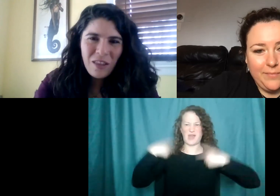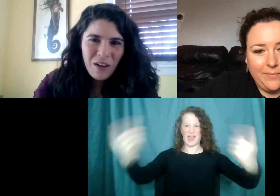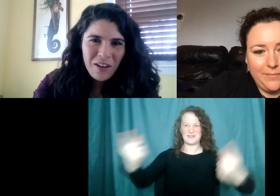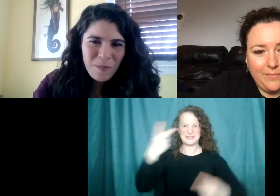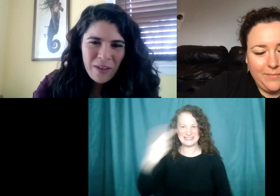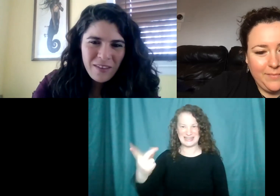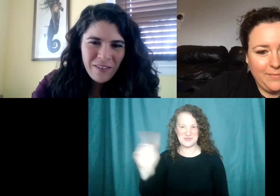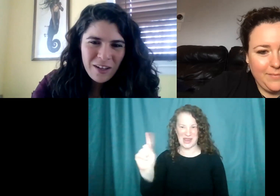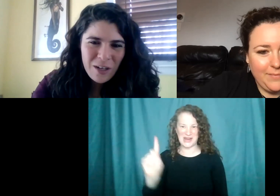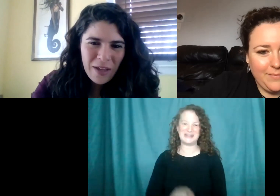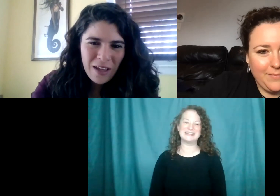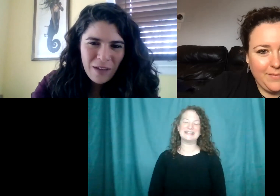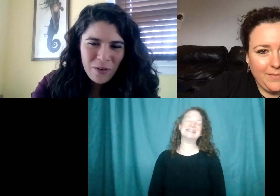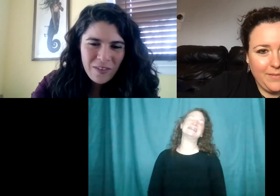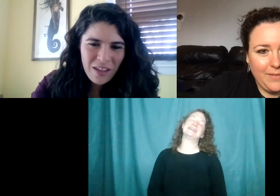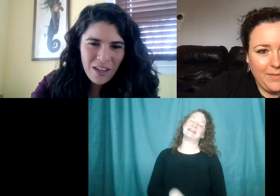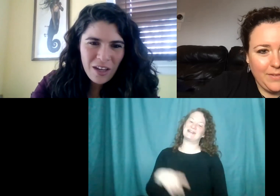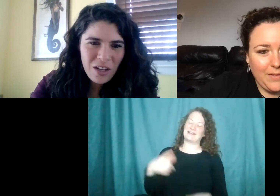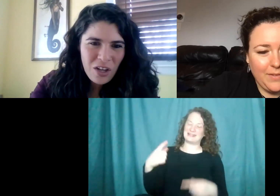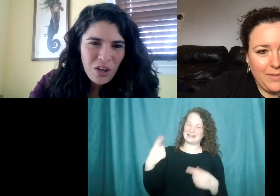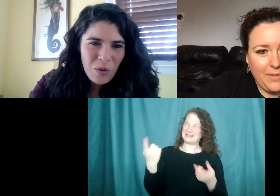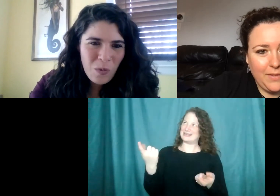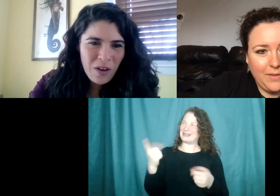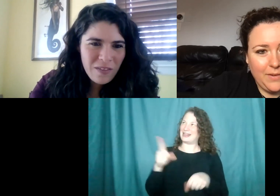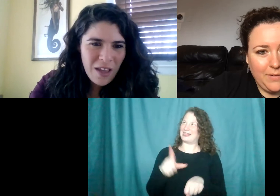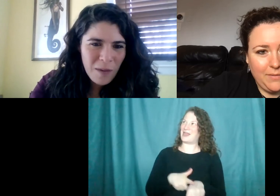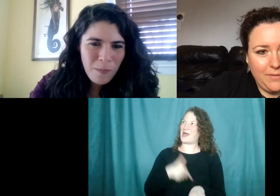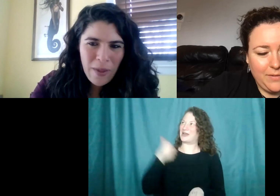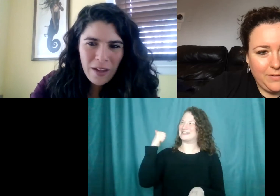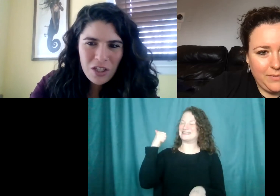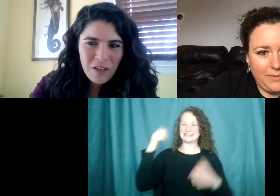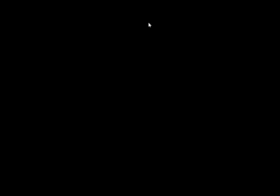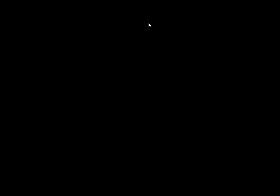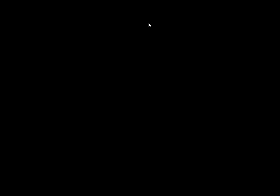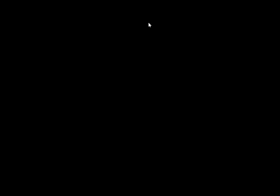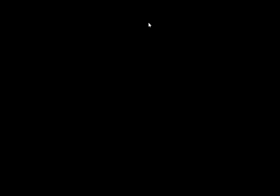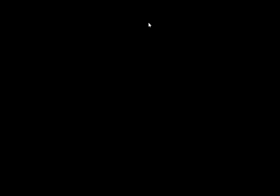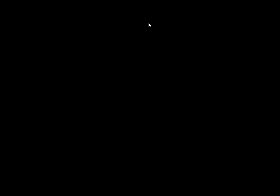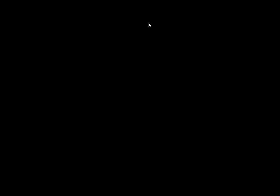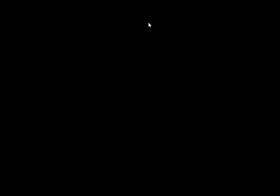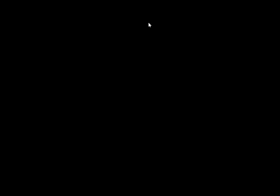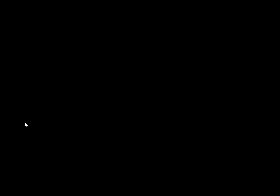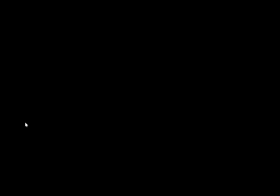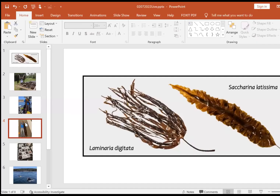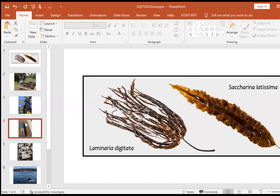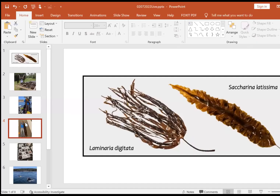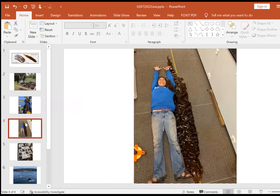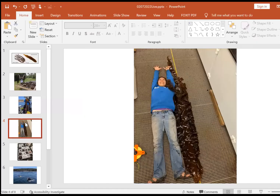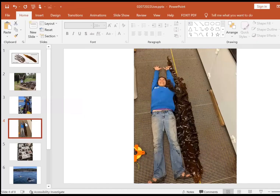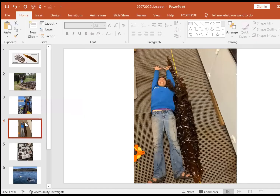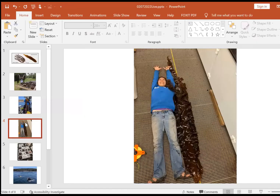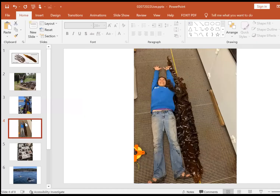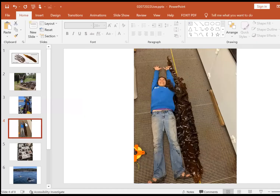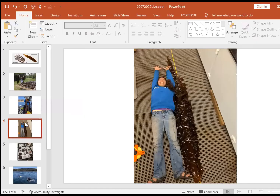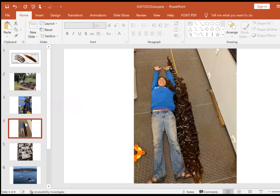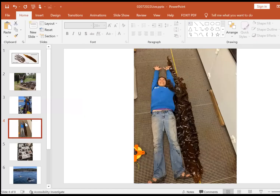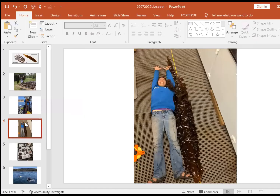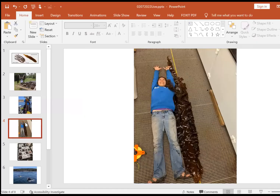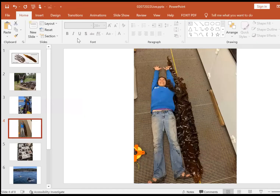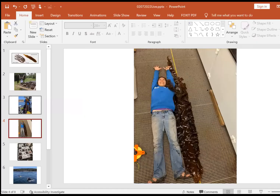The longest piece of kelp I ever seen was that picture of me lying next to the Saccharina